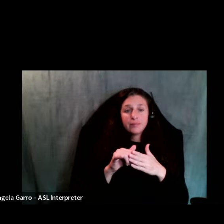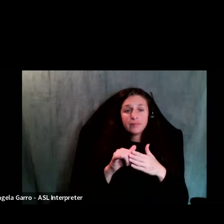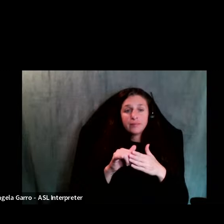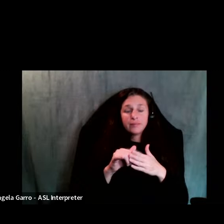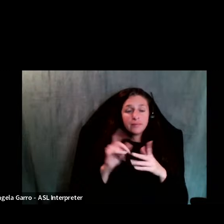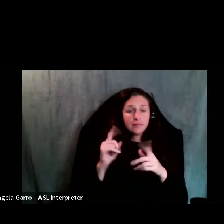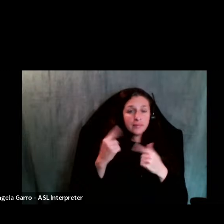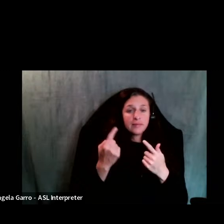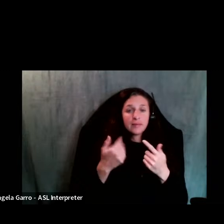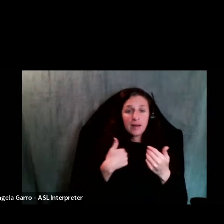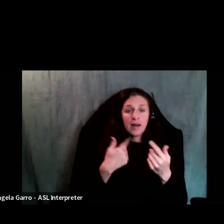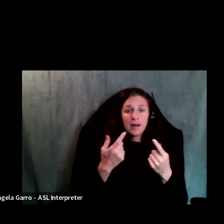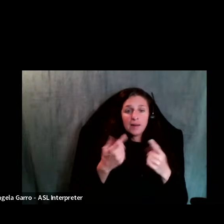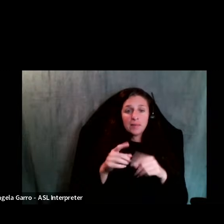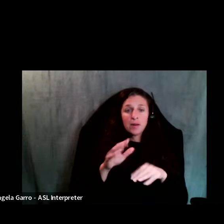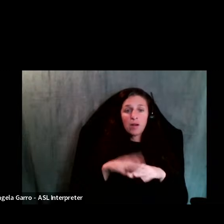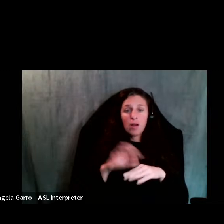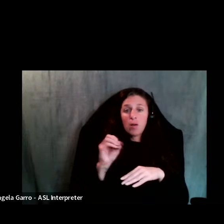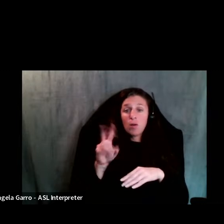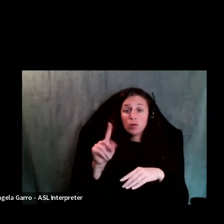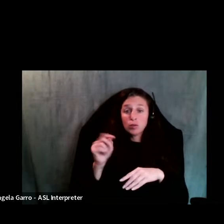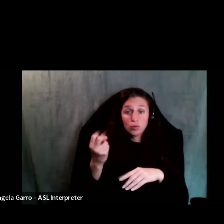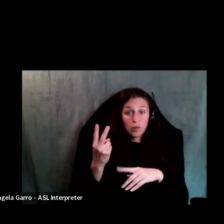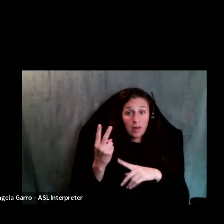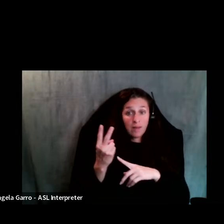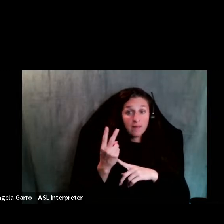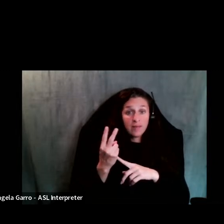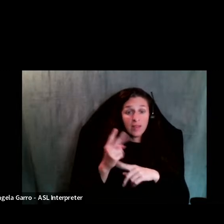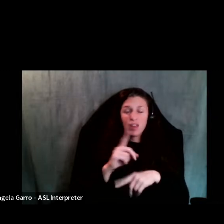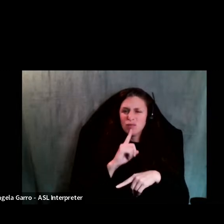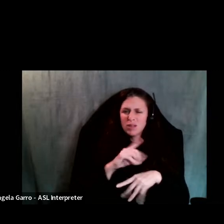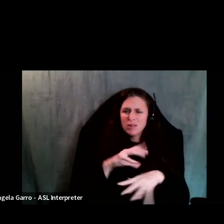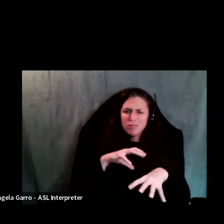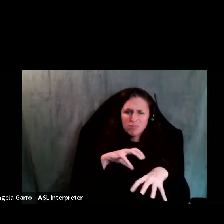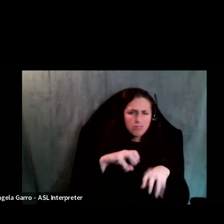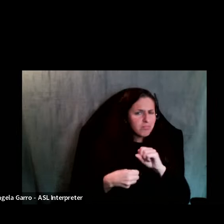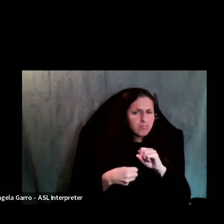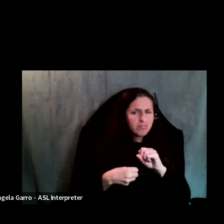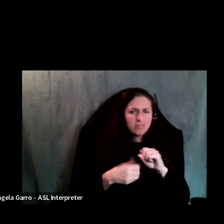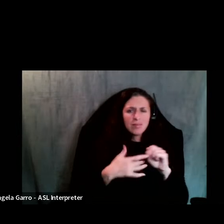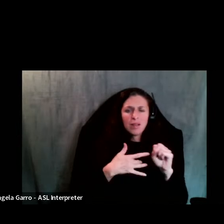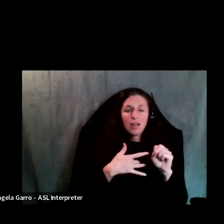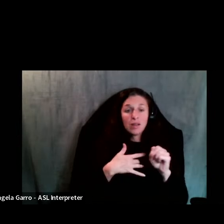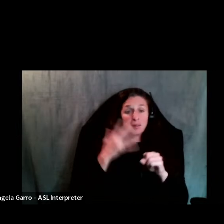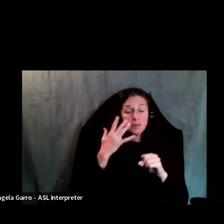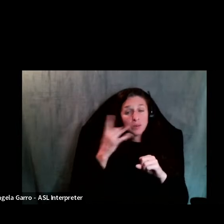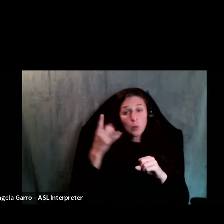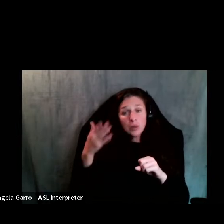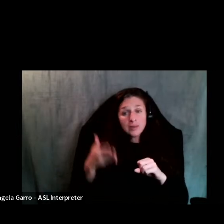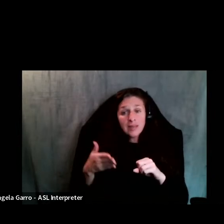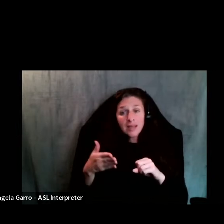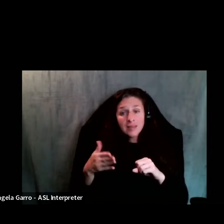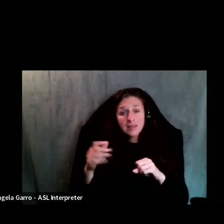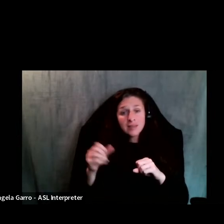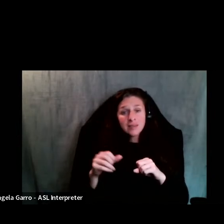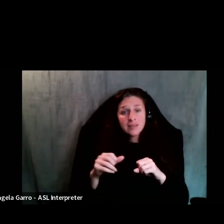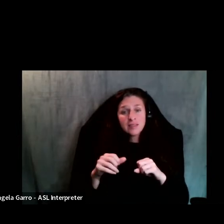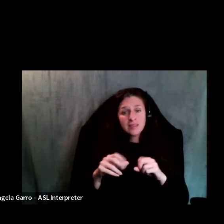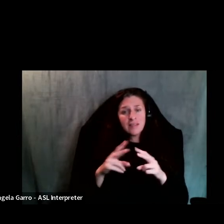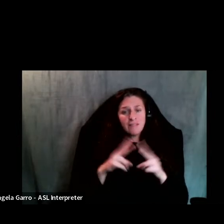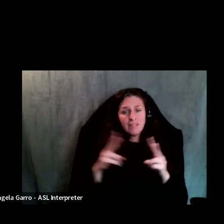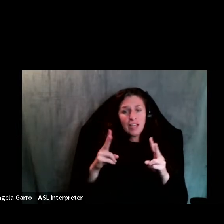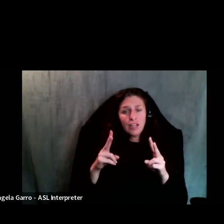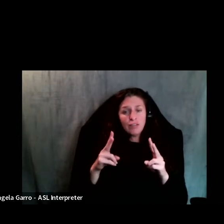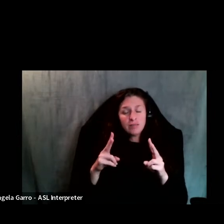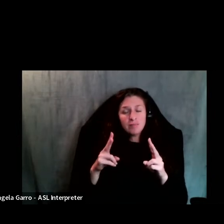had on October 12th, that whole thing really broke my heart too, because it was one-sided. It was very contentious,